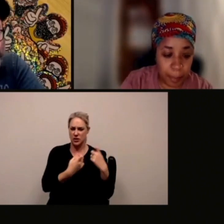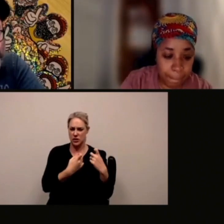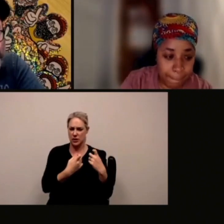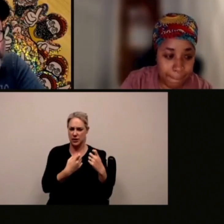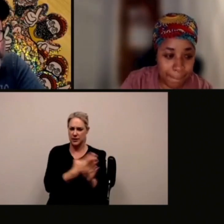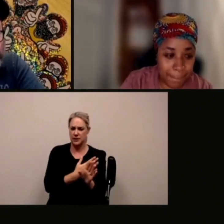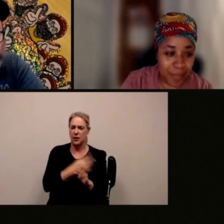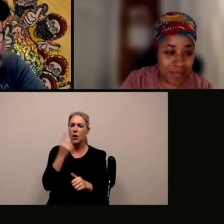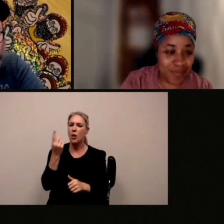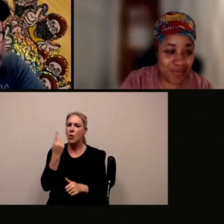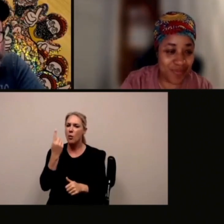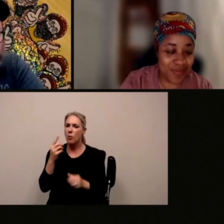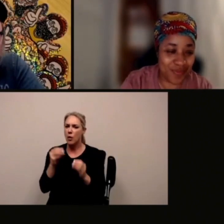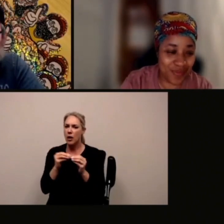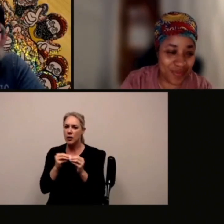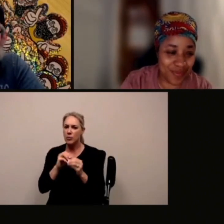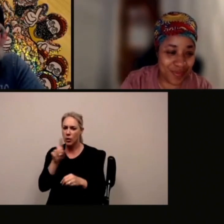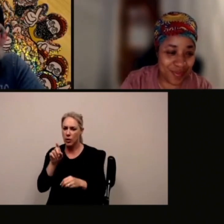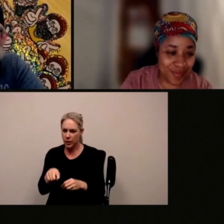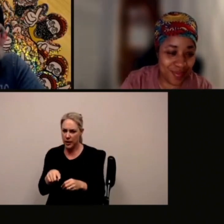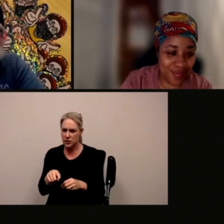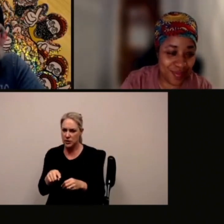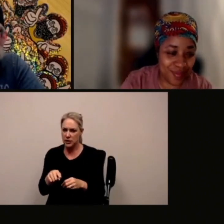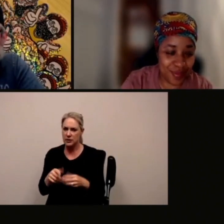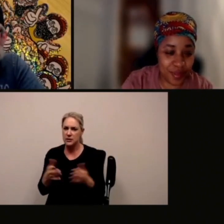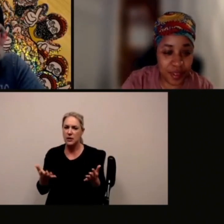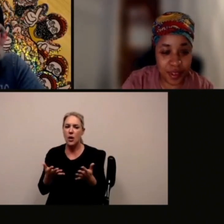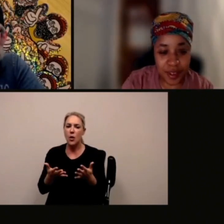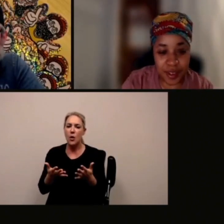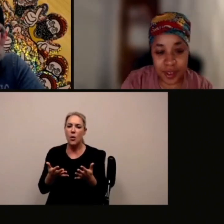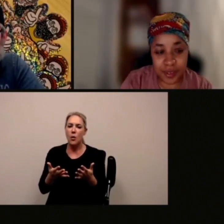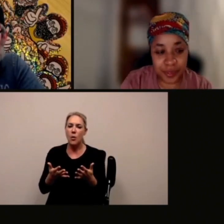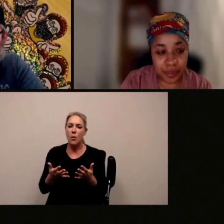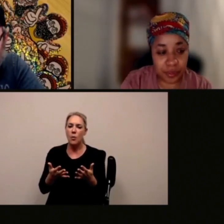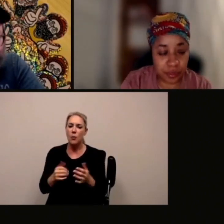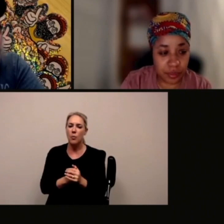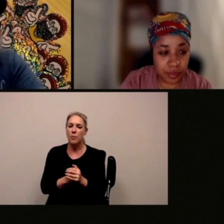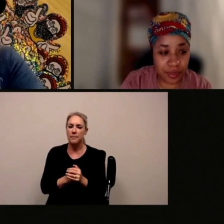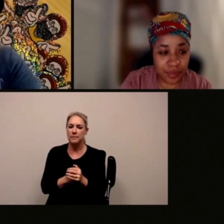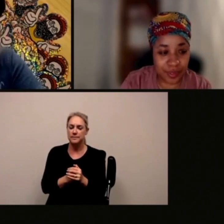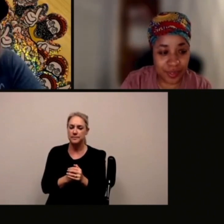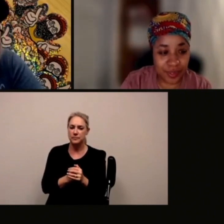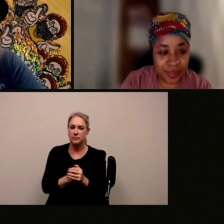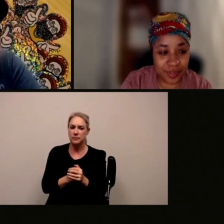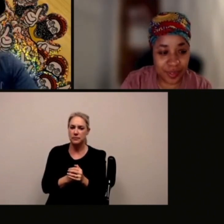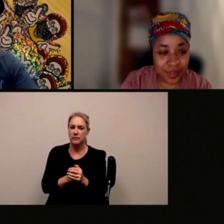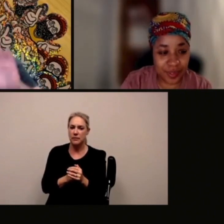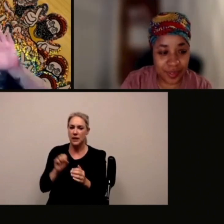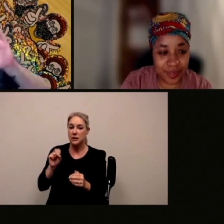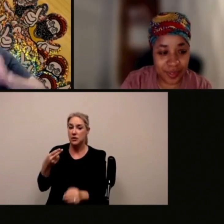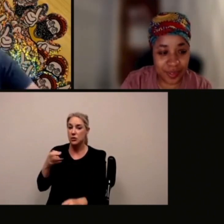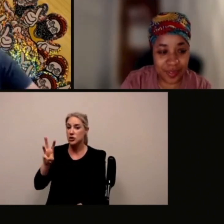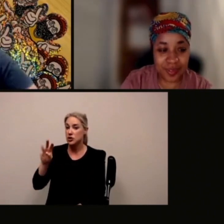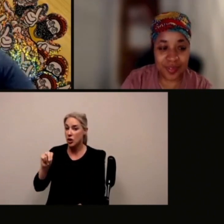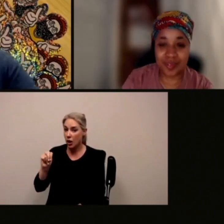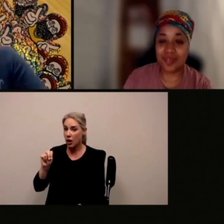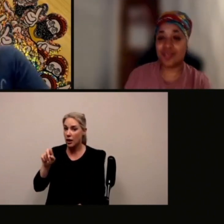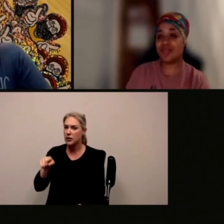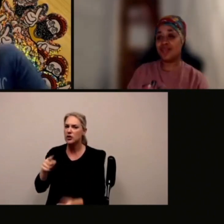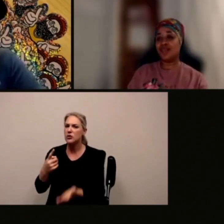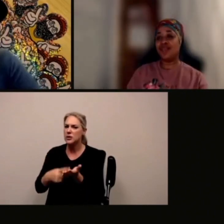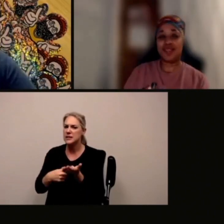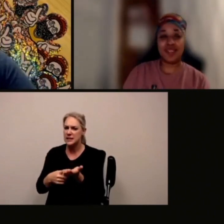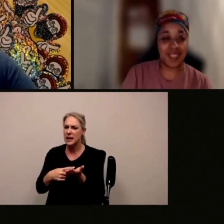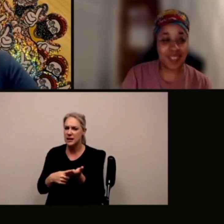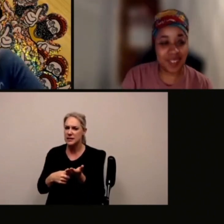I have recently worked on to support teachers in making CS more accessible to students. And Shawn Patrick, you started kicking us off. Tell us about